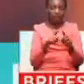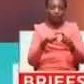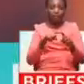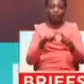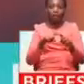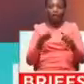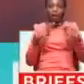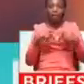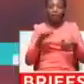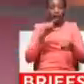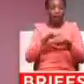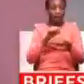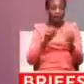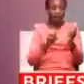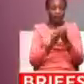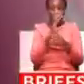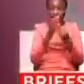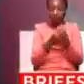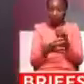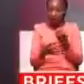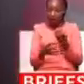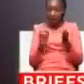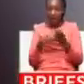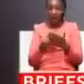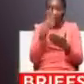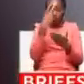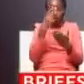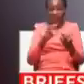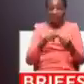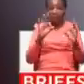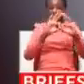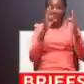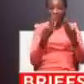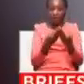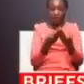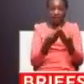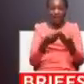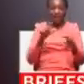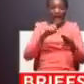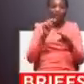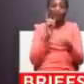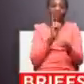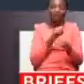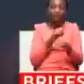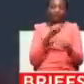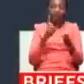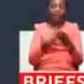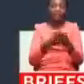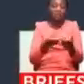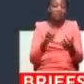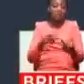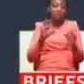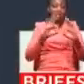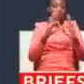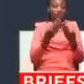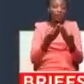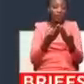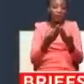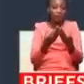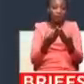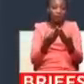affected by the bloodline. You find that a certain family is being tormented. You find that a certain family is being tormented